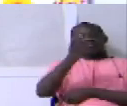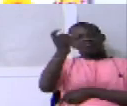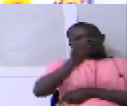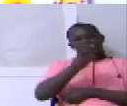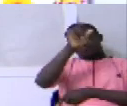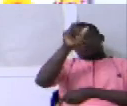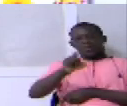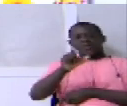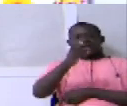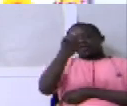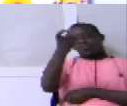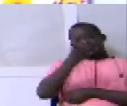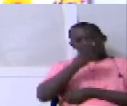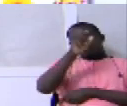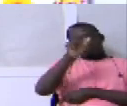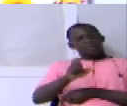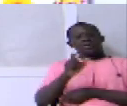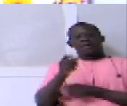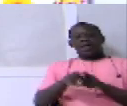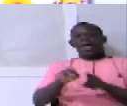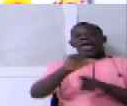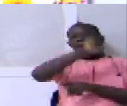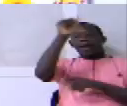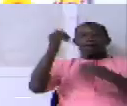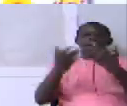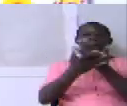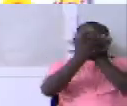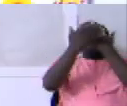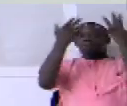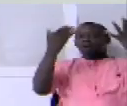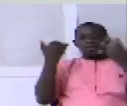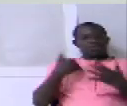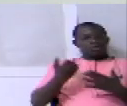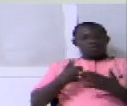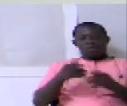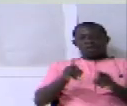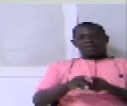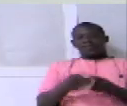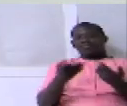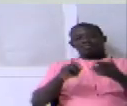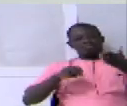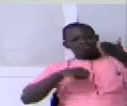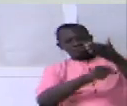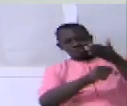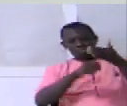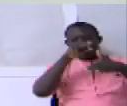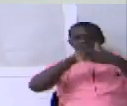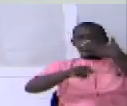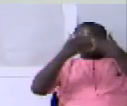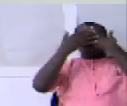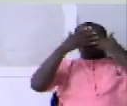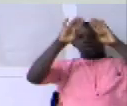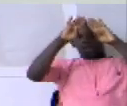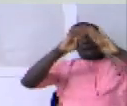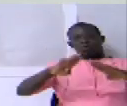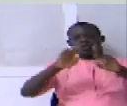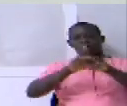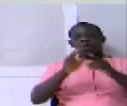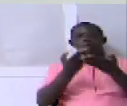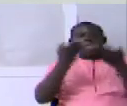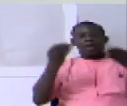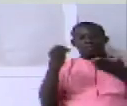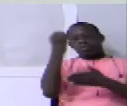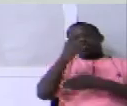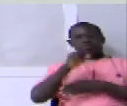kumandi atola ko sungule muiti. And a lot of them were convicted as thieves. Adu jamabe kono luwa ye soron sunyaro le